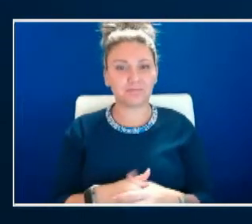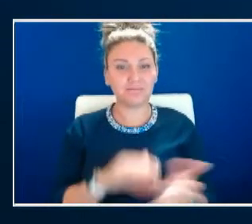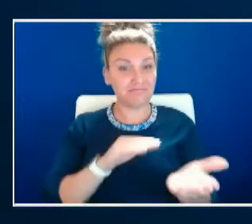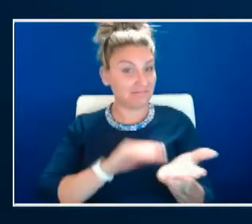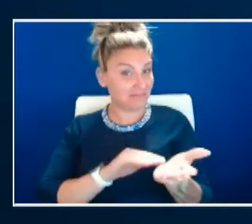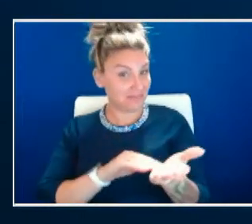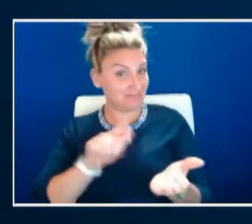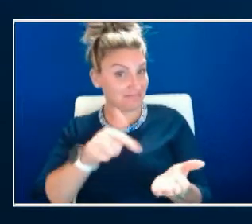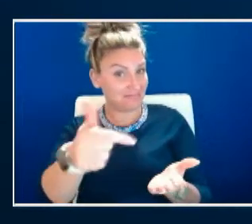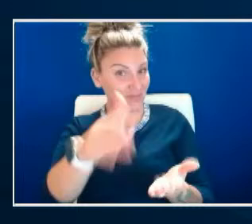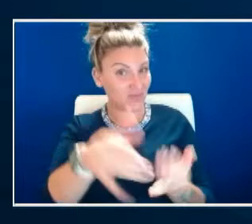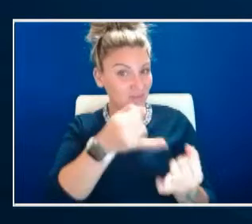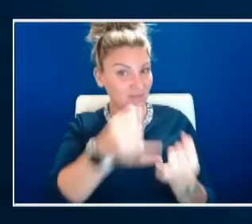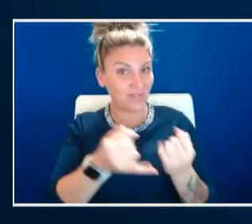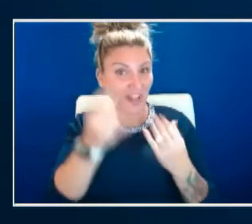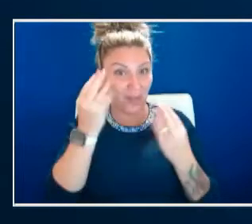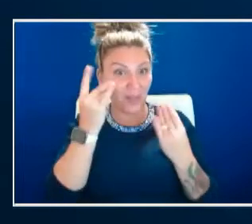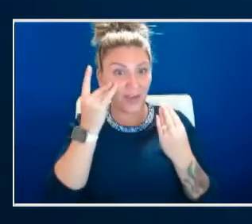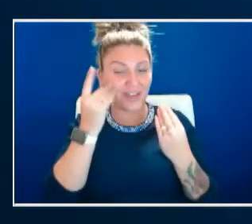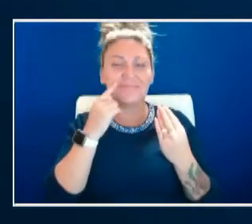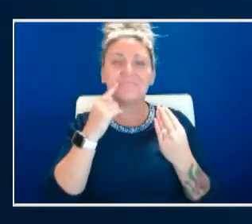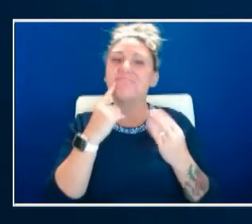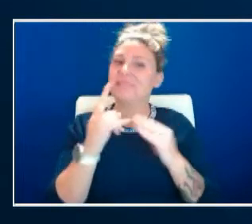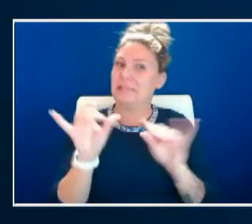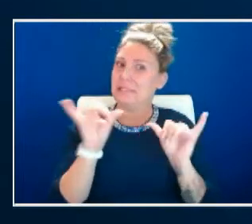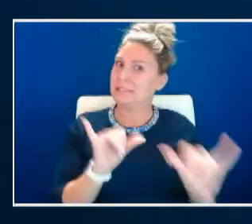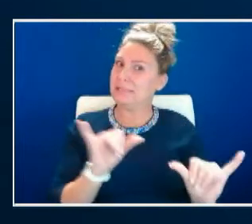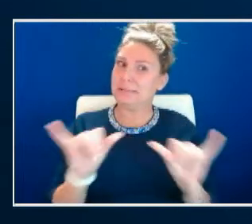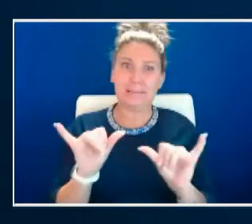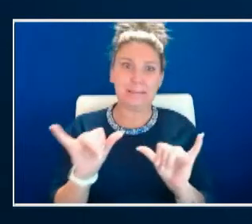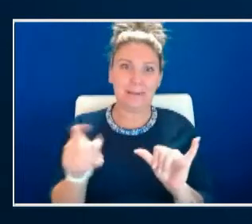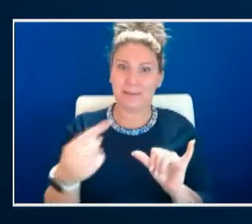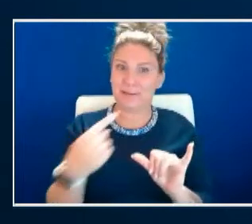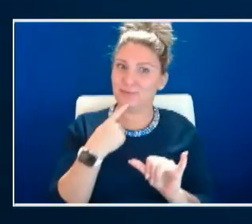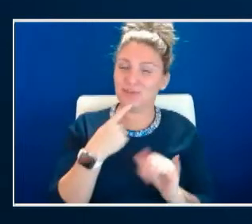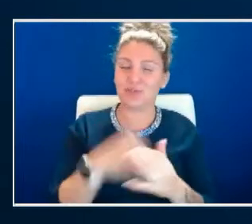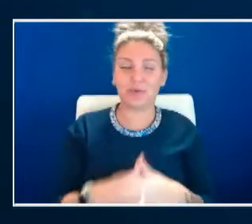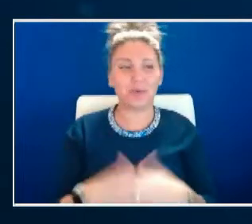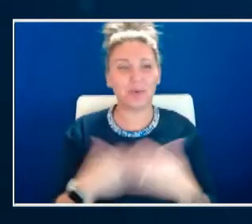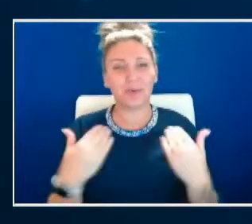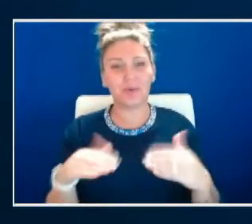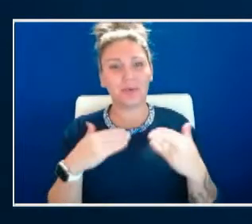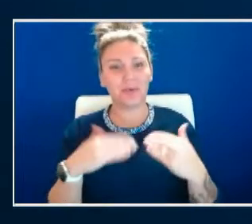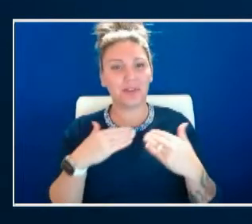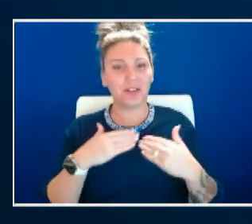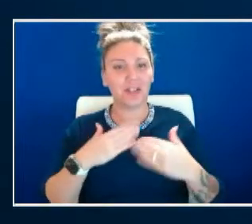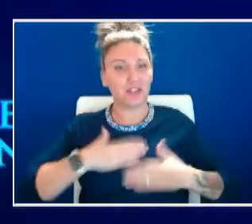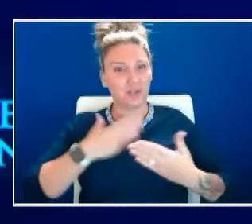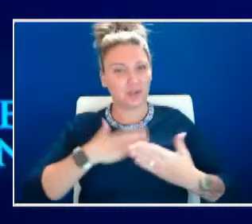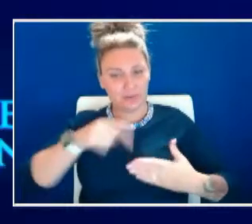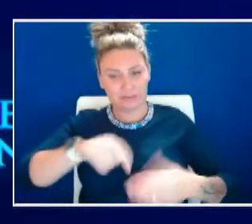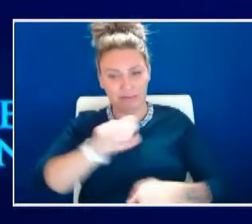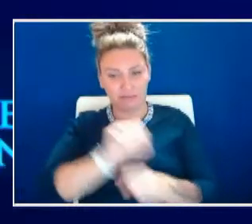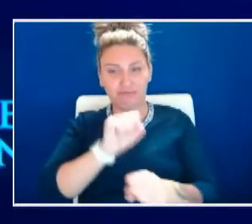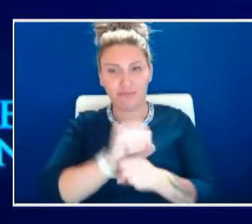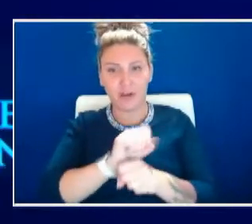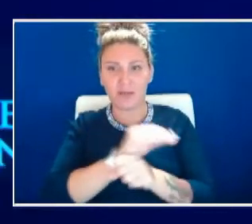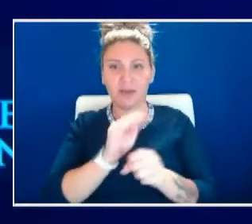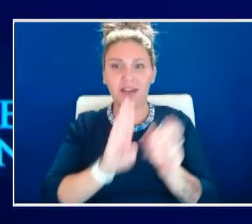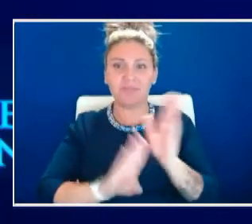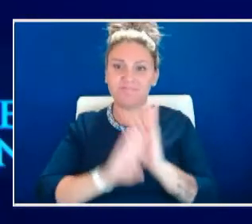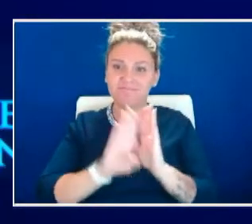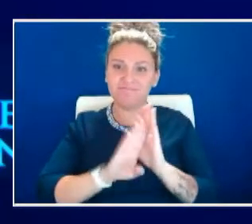your final thoughts today. I would certainly echo what Sabrina said. And you know, one of the true joys of this job in being able to develop